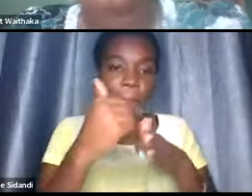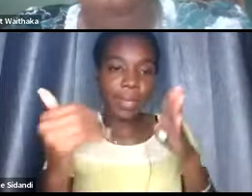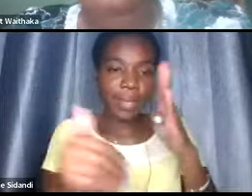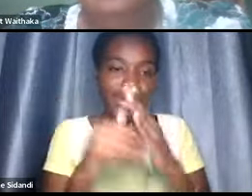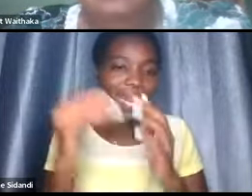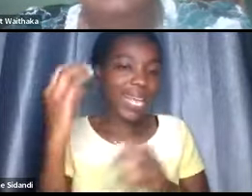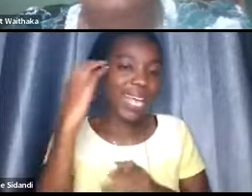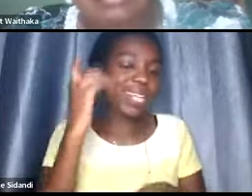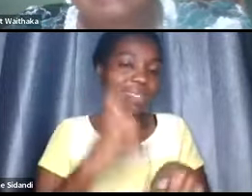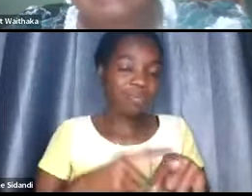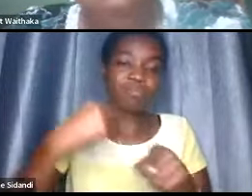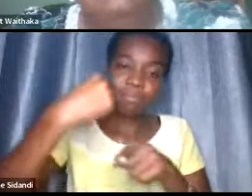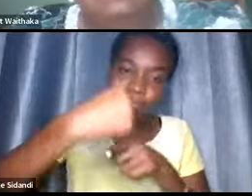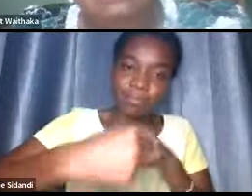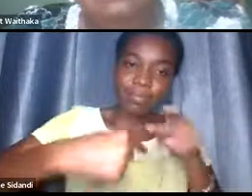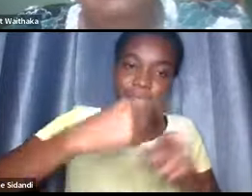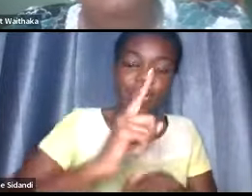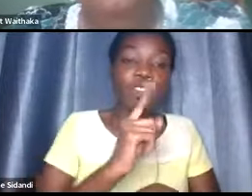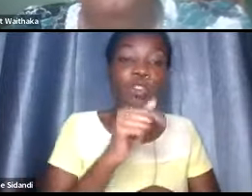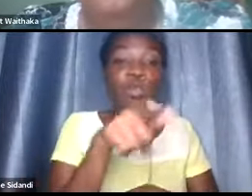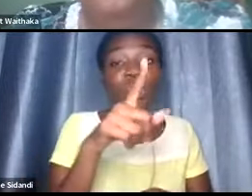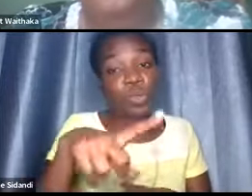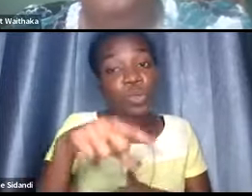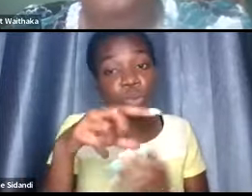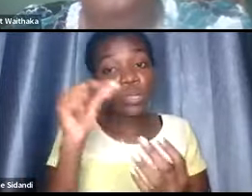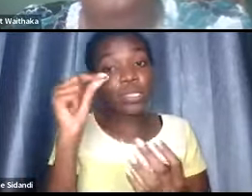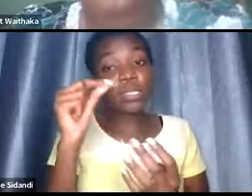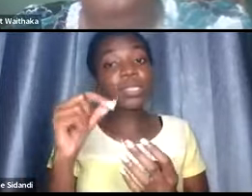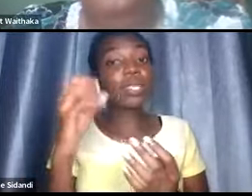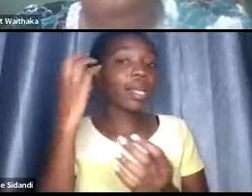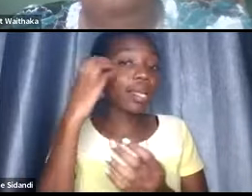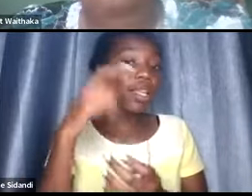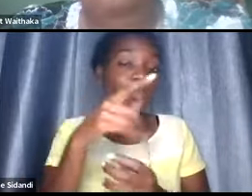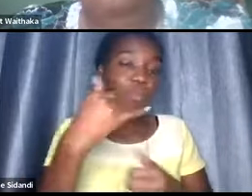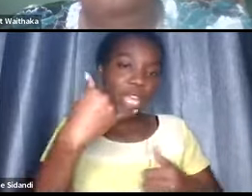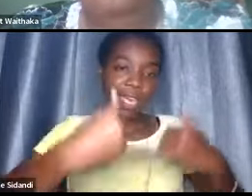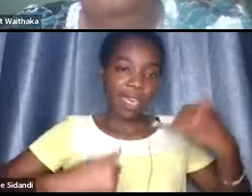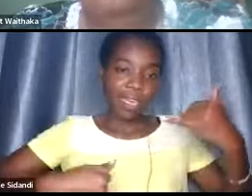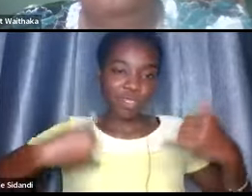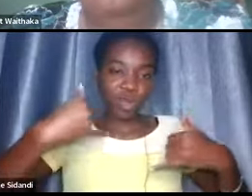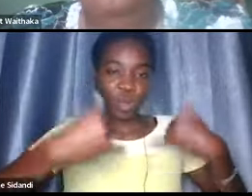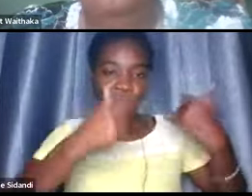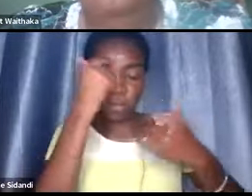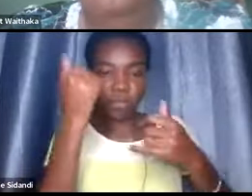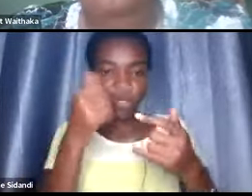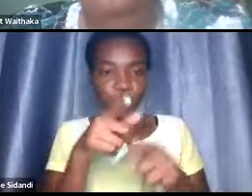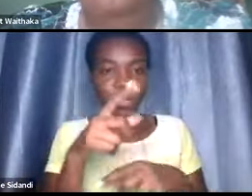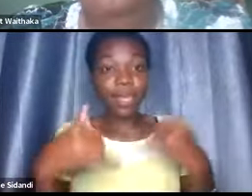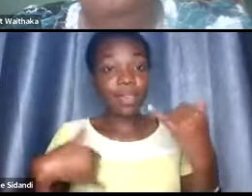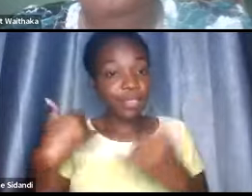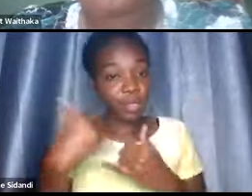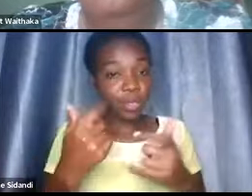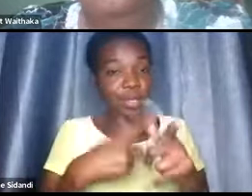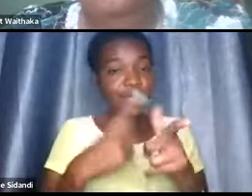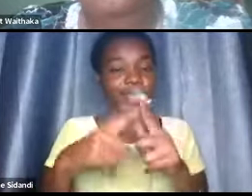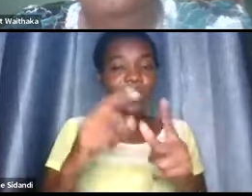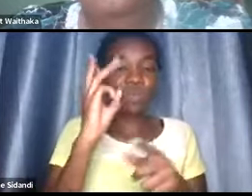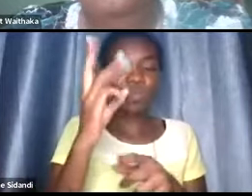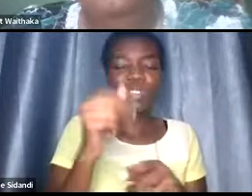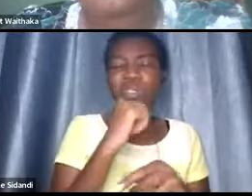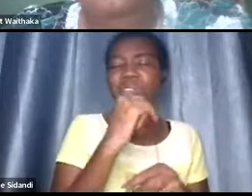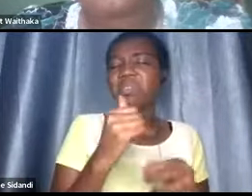you go. So you choose a career that you enjoy, and then because you enjoy it, then it will not be work even to go back to